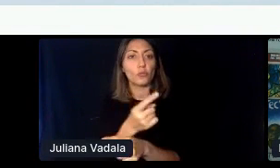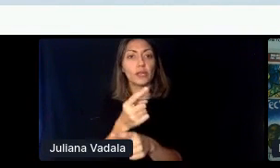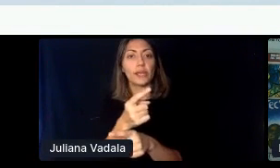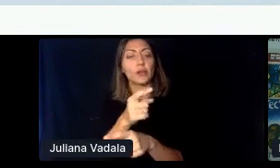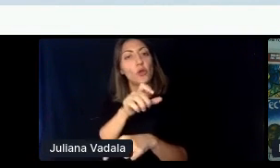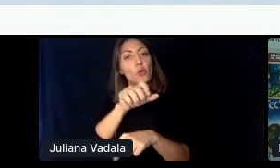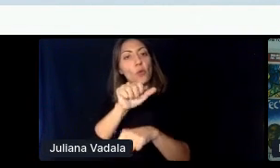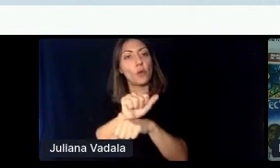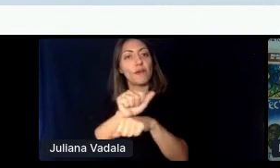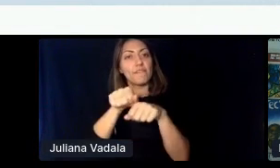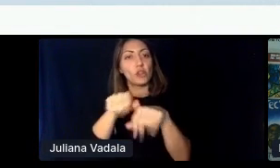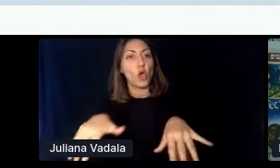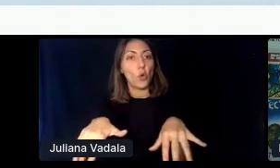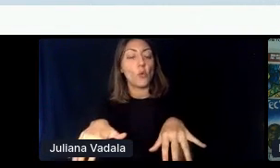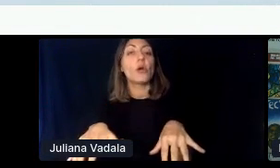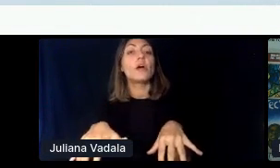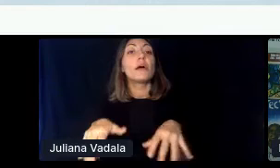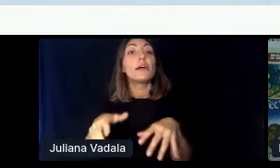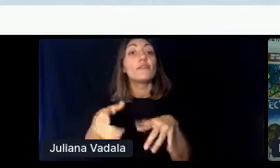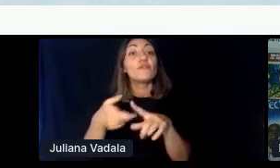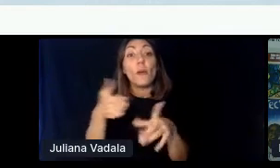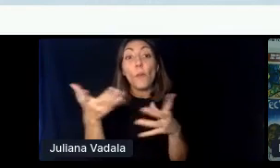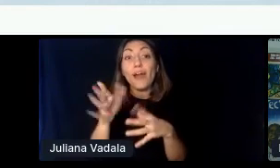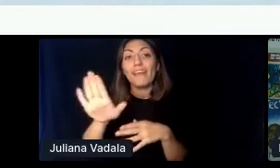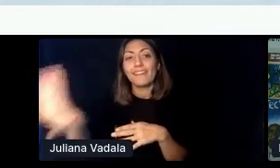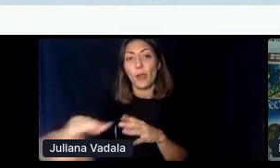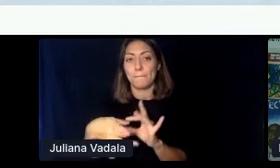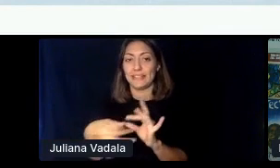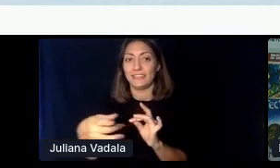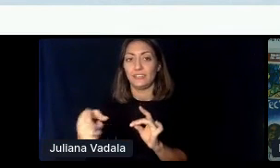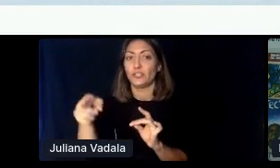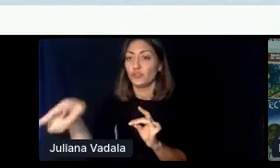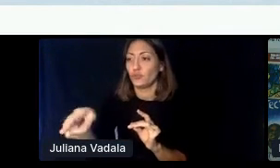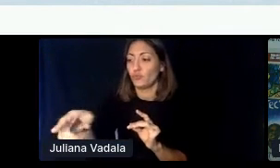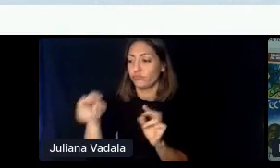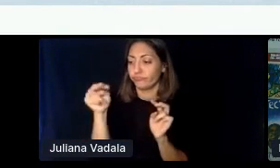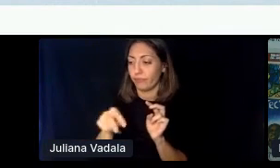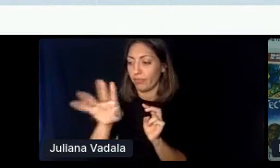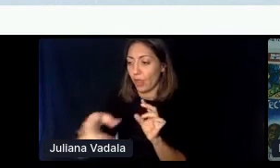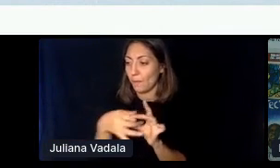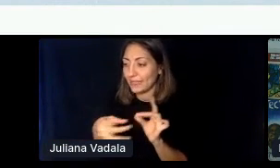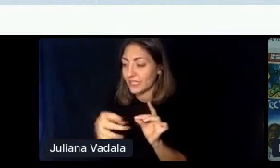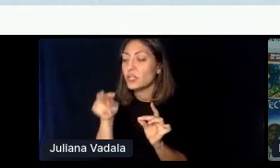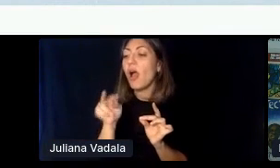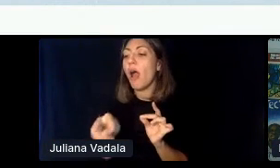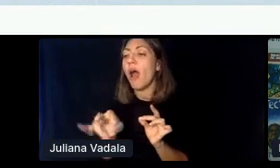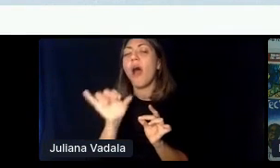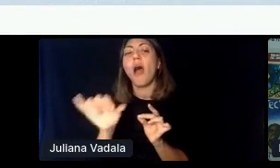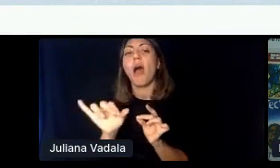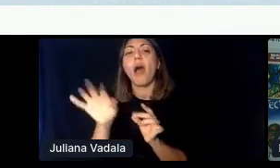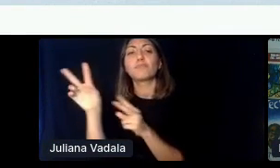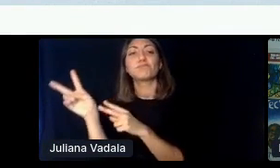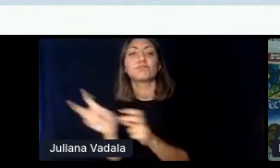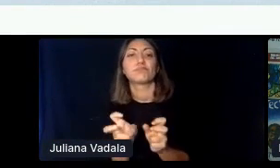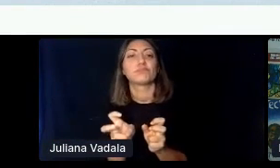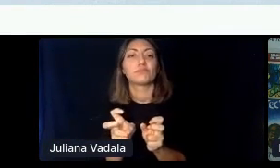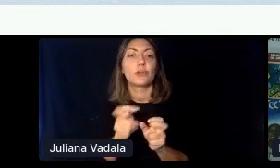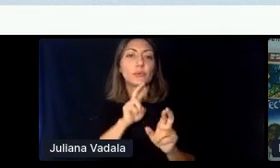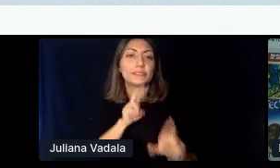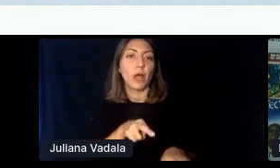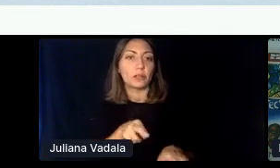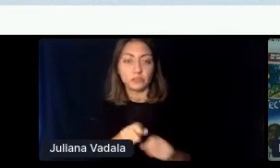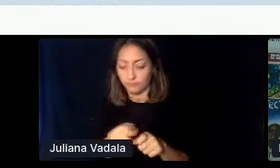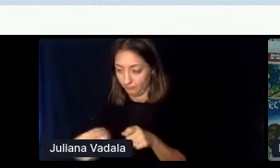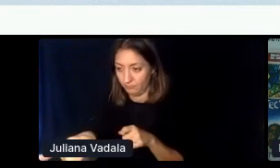do remember that you can always ask moderators for assistance or for guidance for help if you're not sure. They're there to help you in our texting channels in